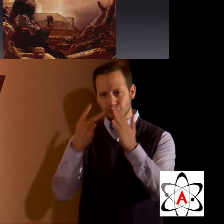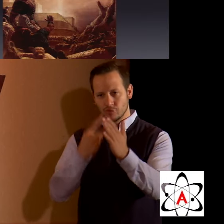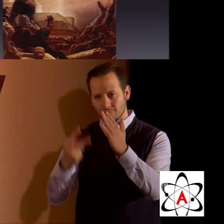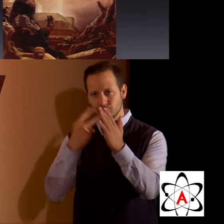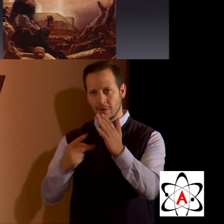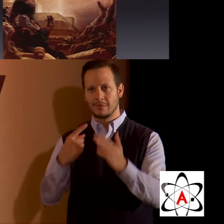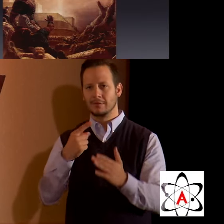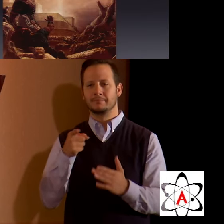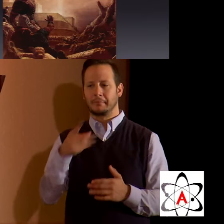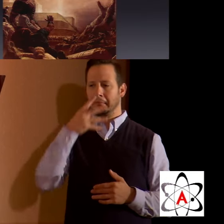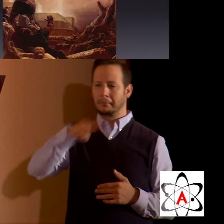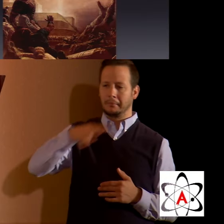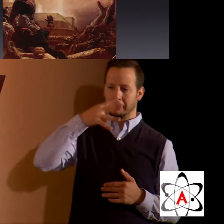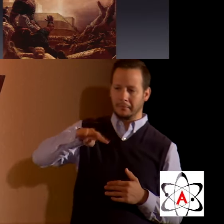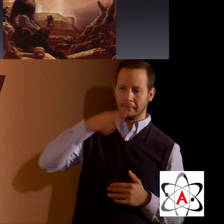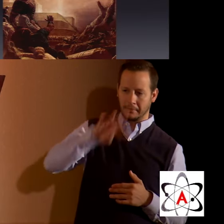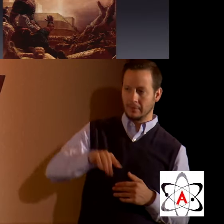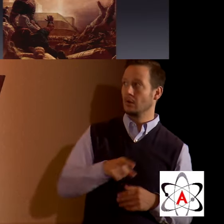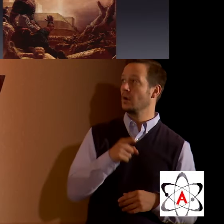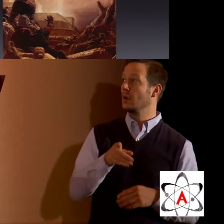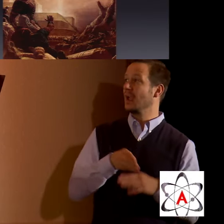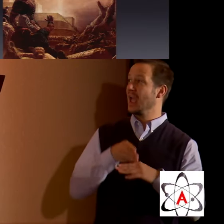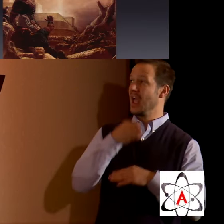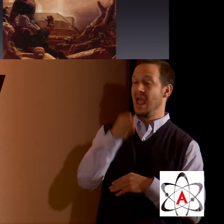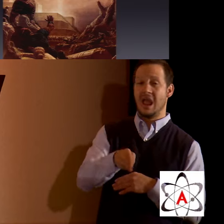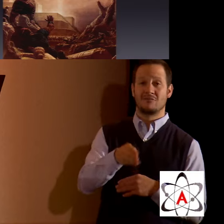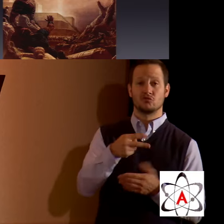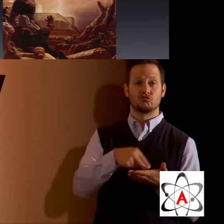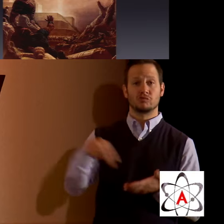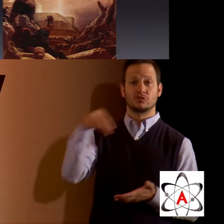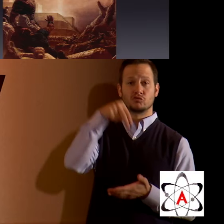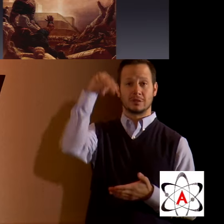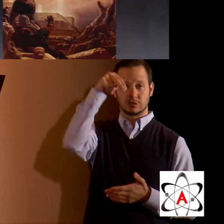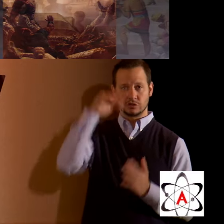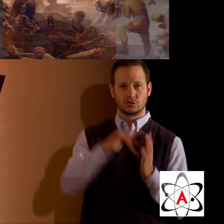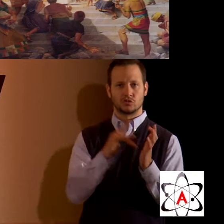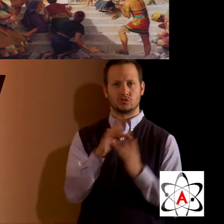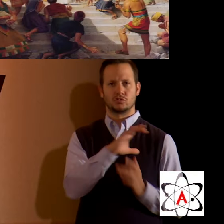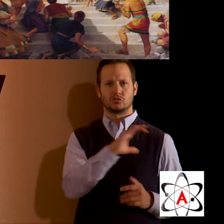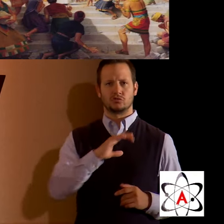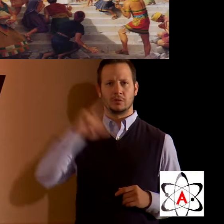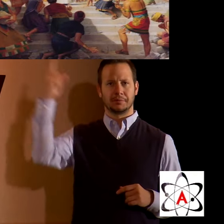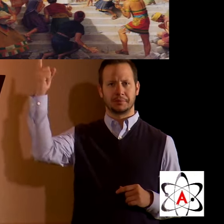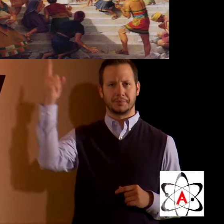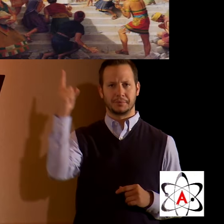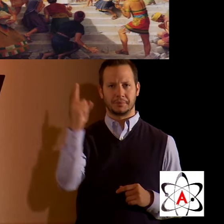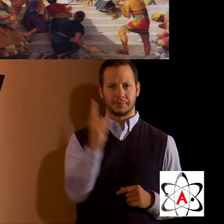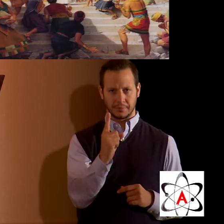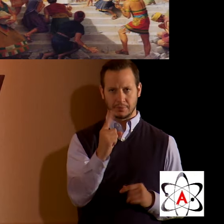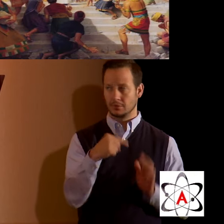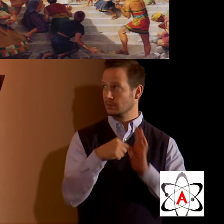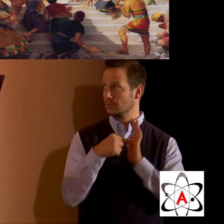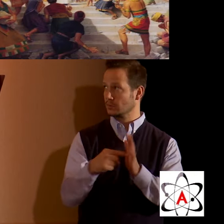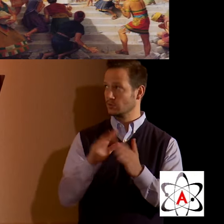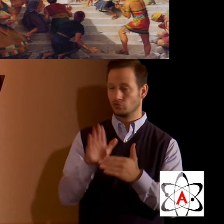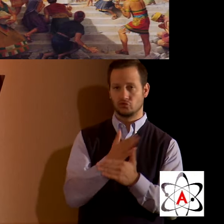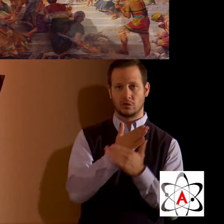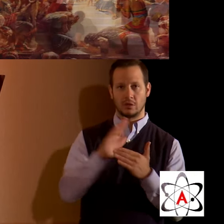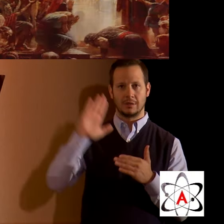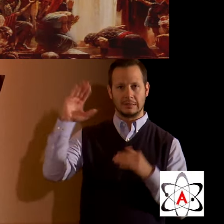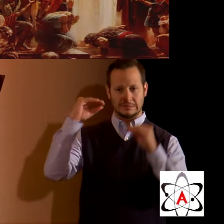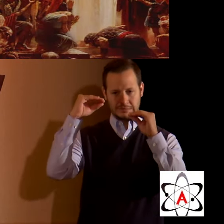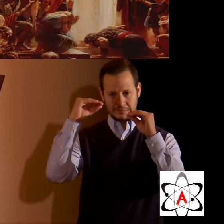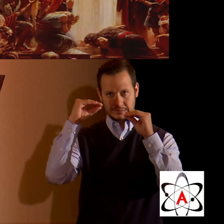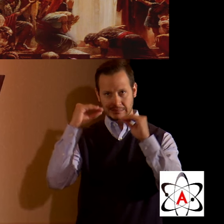Finally, shortly after his resurrection, Jesus Christ appeared to the Book of Mormon peoples and shared his teachings with